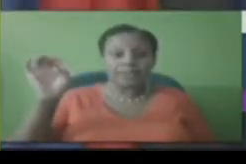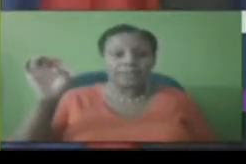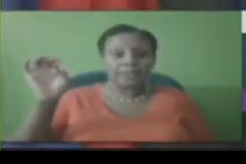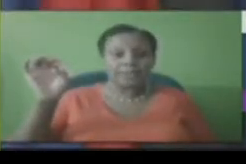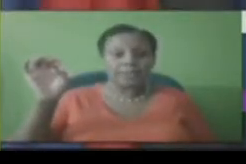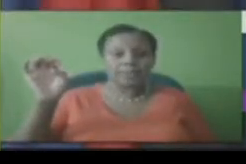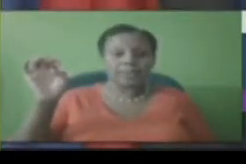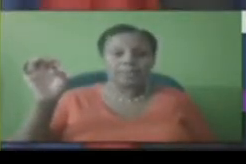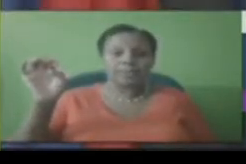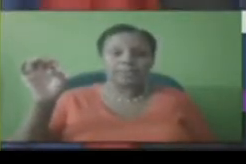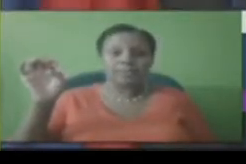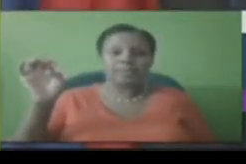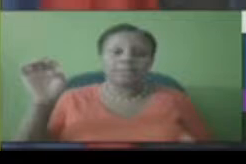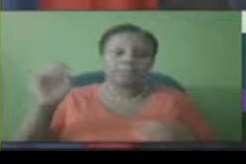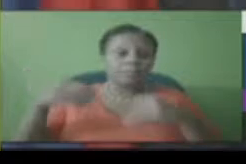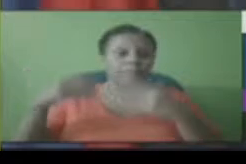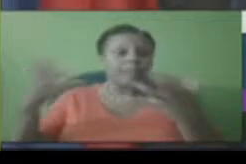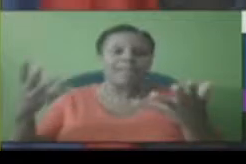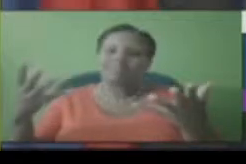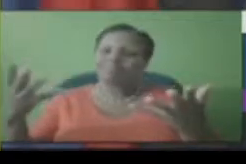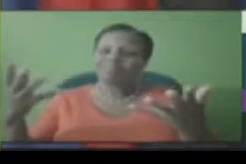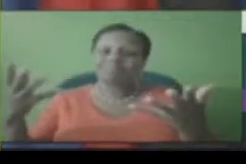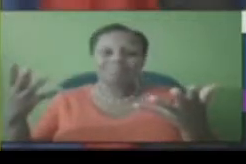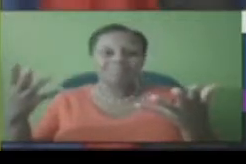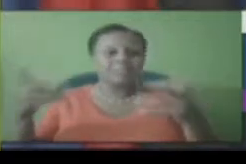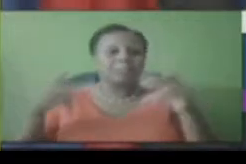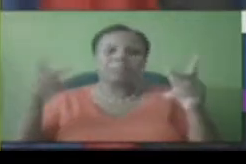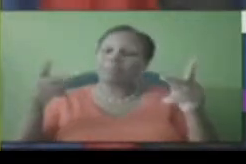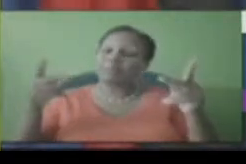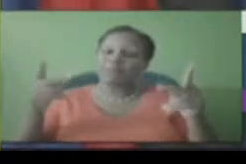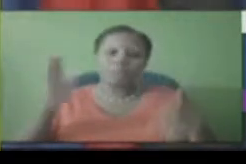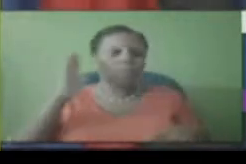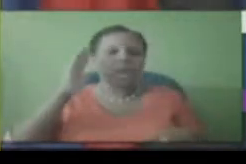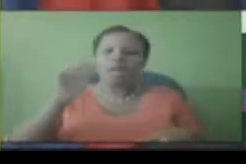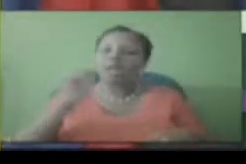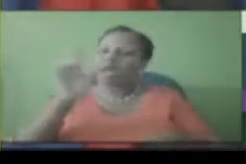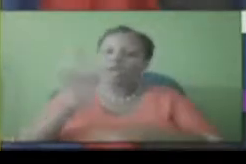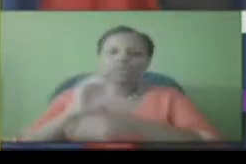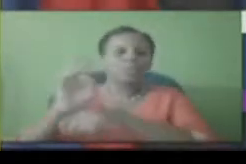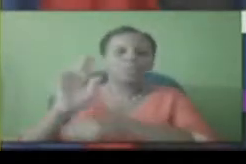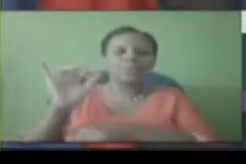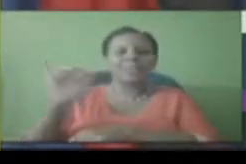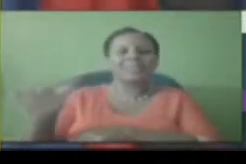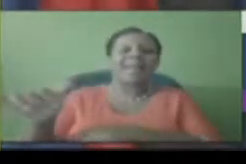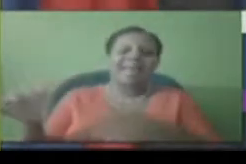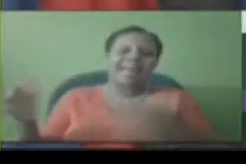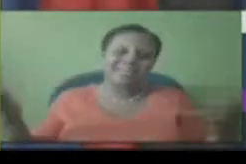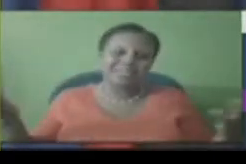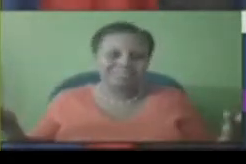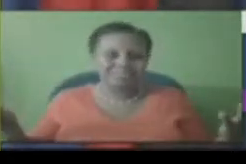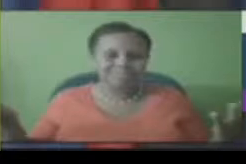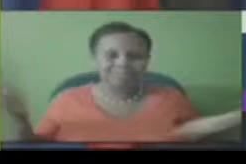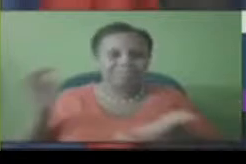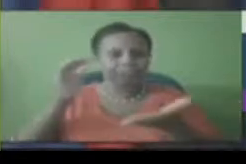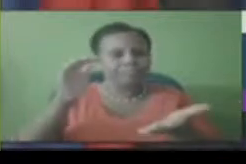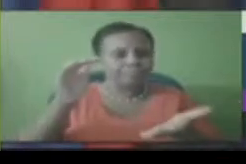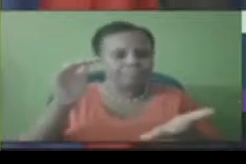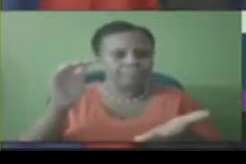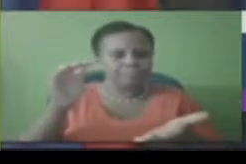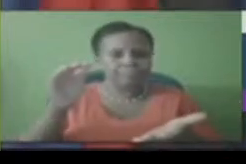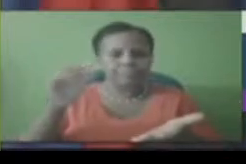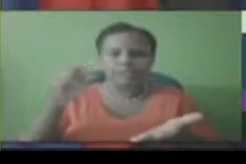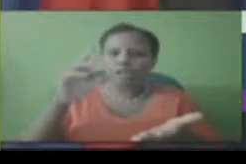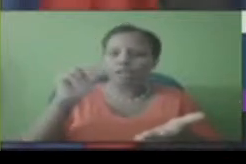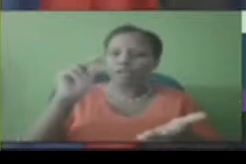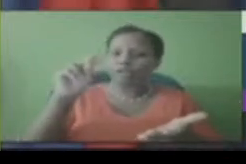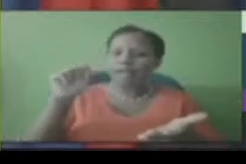could not or would not utilize the facilities because there are grants and loans. Some people are only interested in